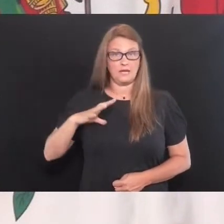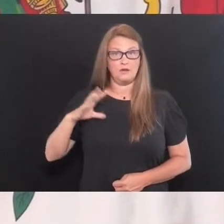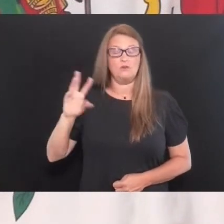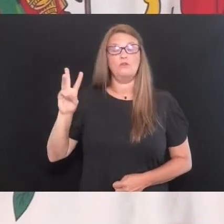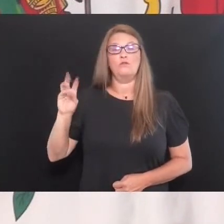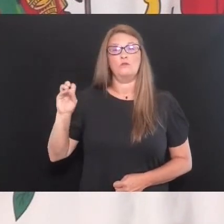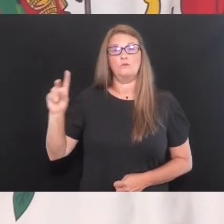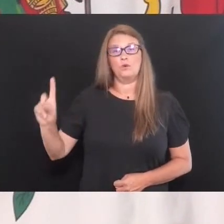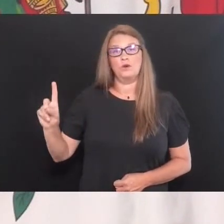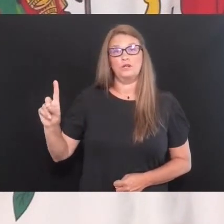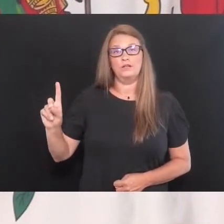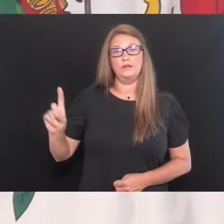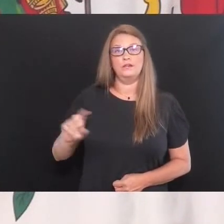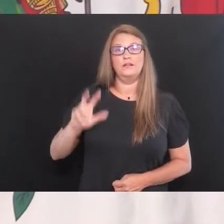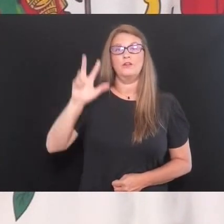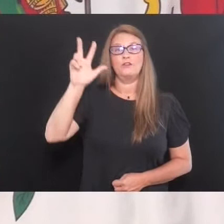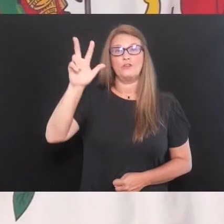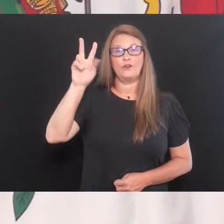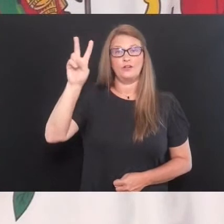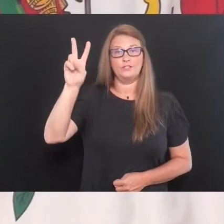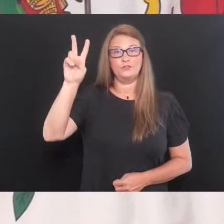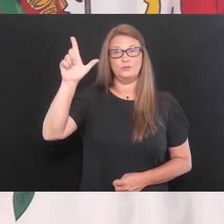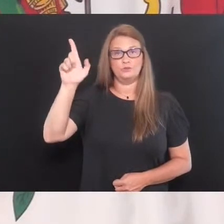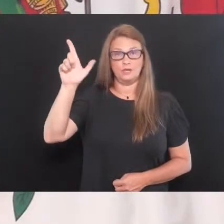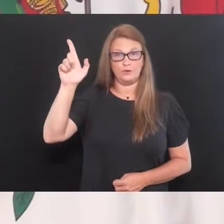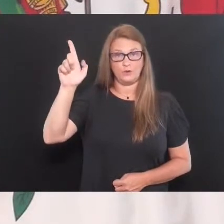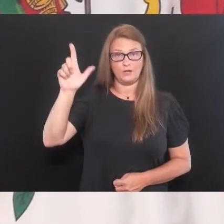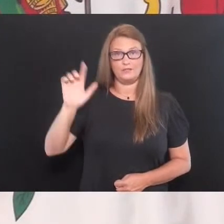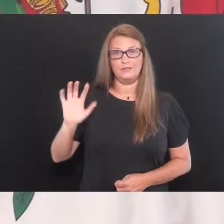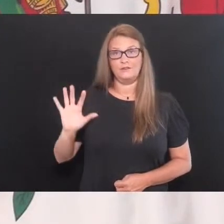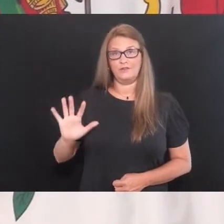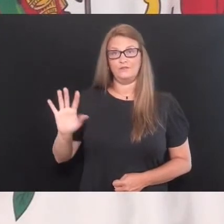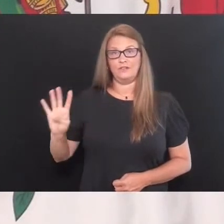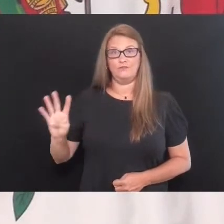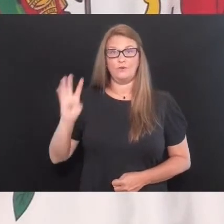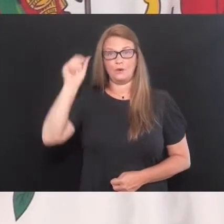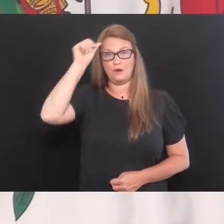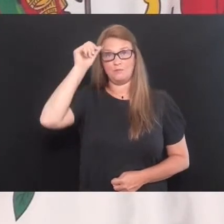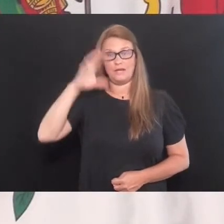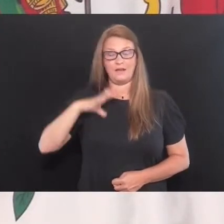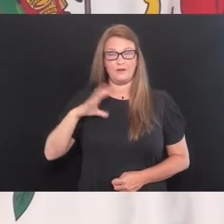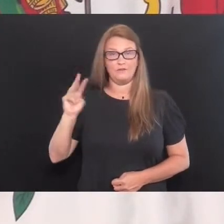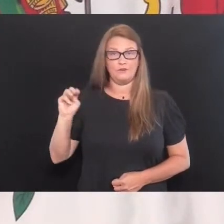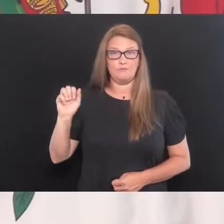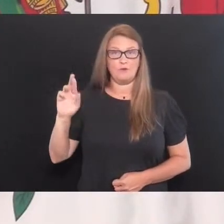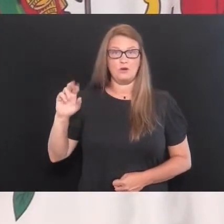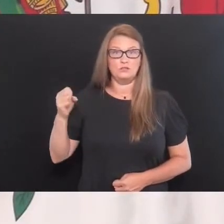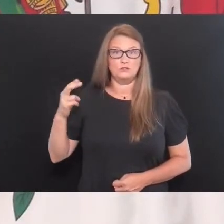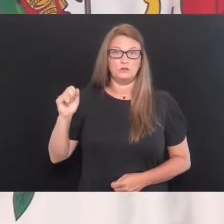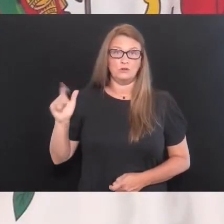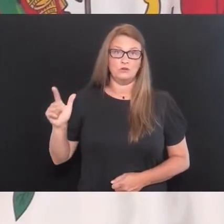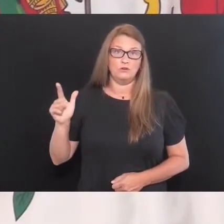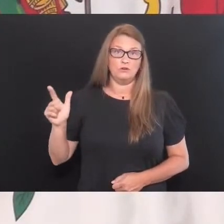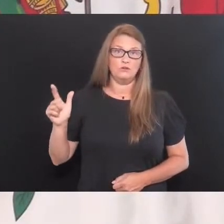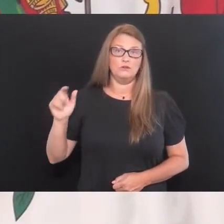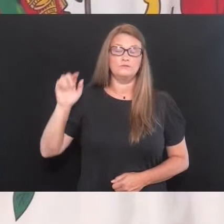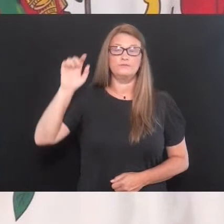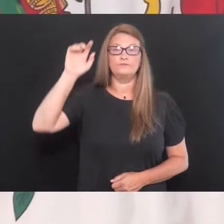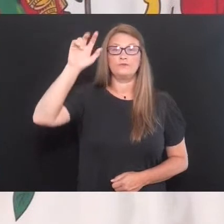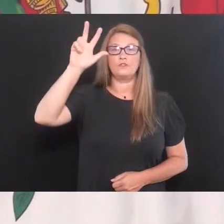County. Our 32,121st death is a 54-year-old male from Marshall County. Our